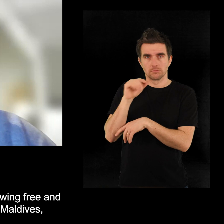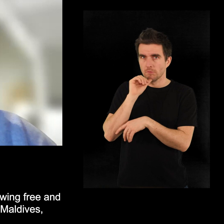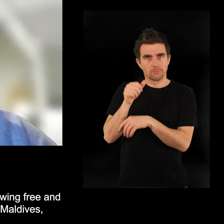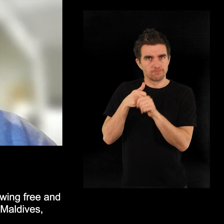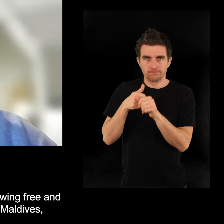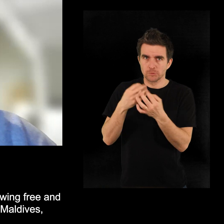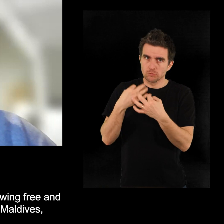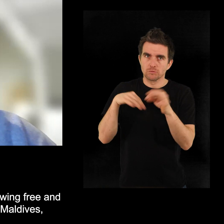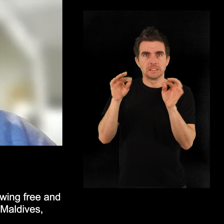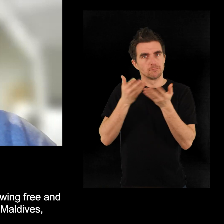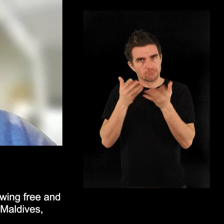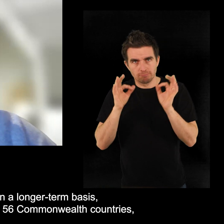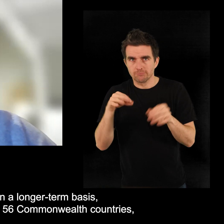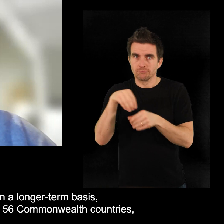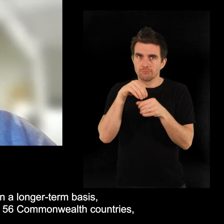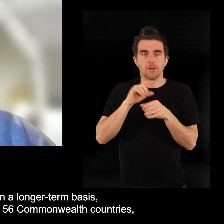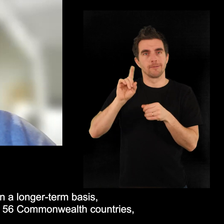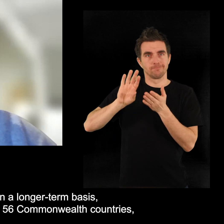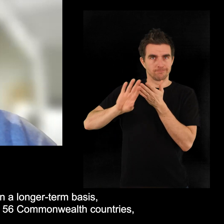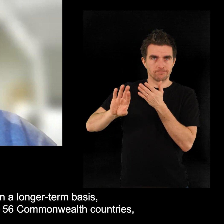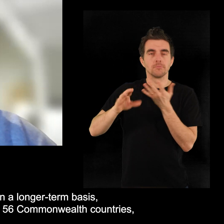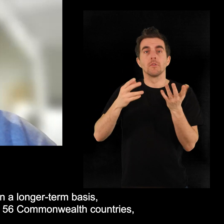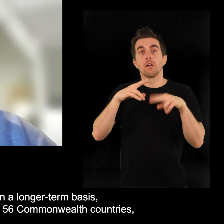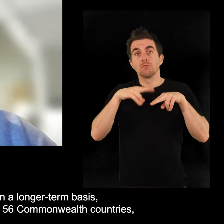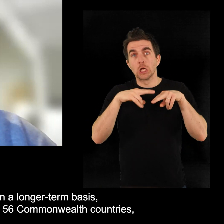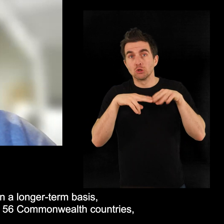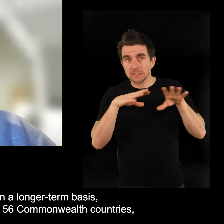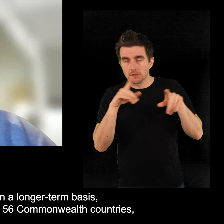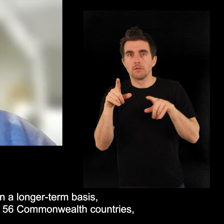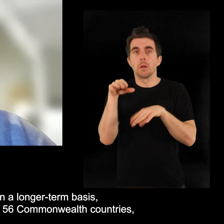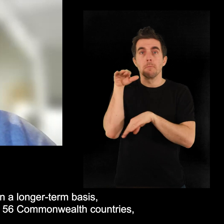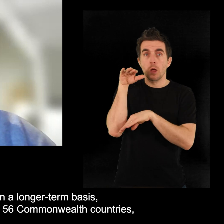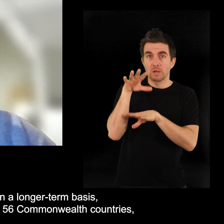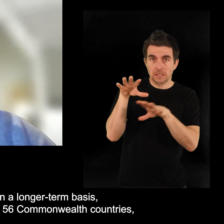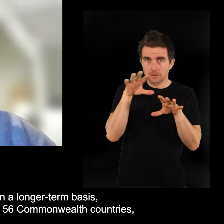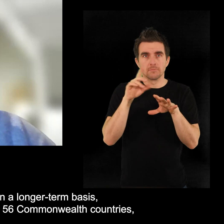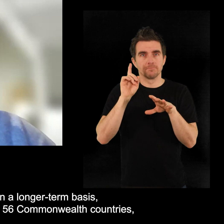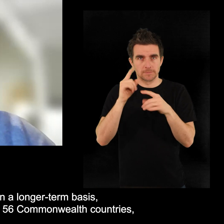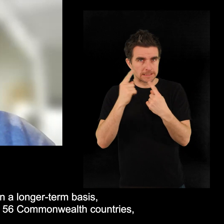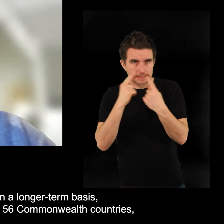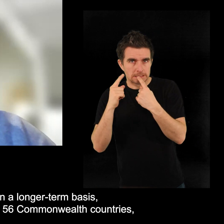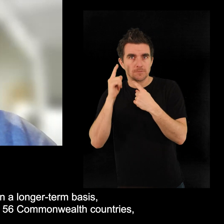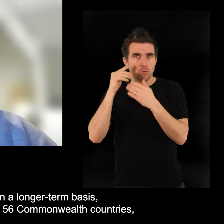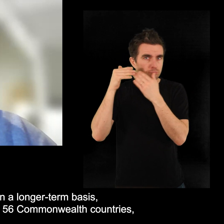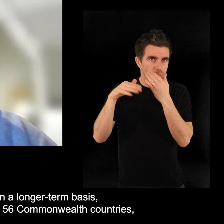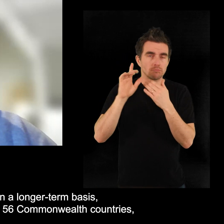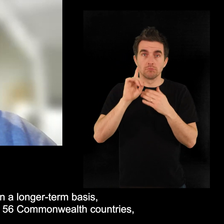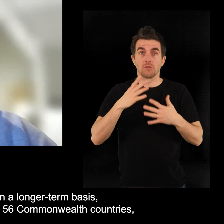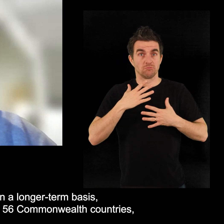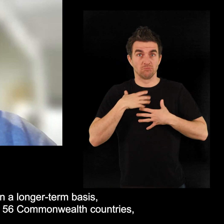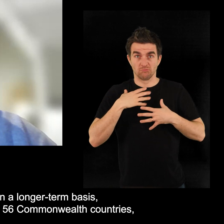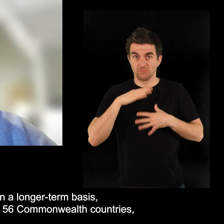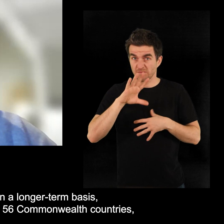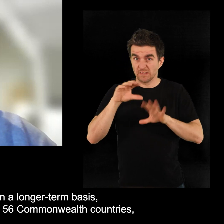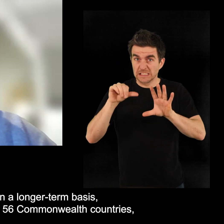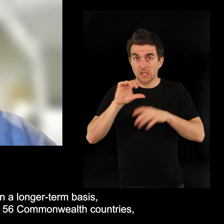elections, previously the Maldives, Fiji for coups, or Zimbabwe on a longer-term basis. But despite